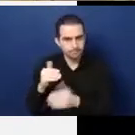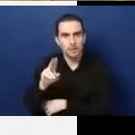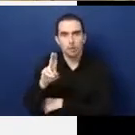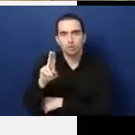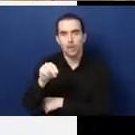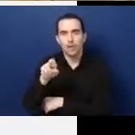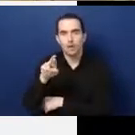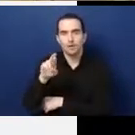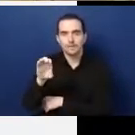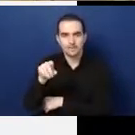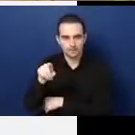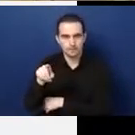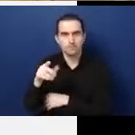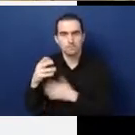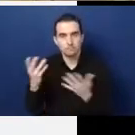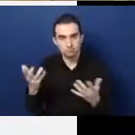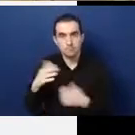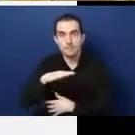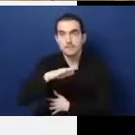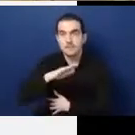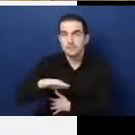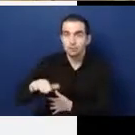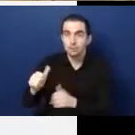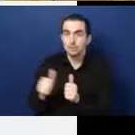we use this.